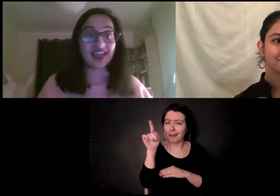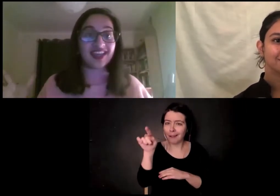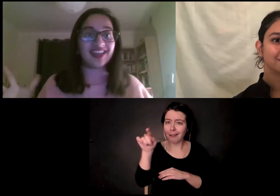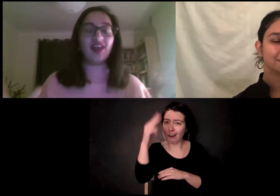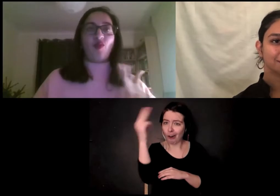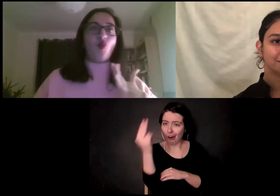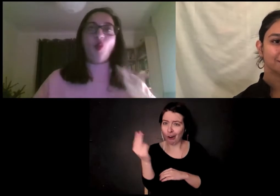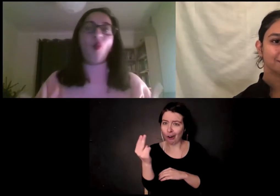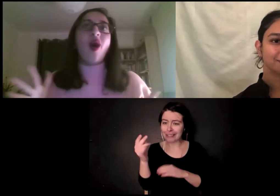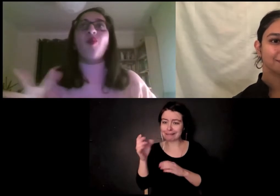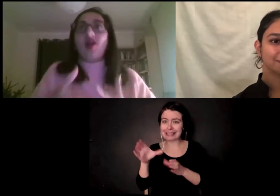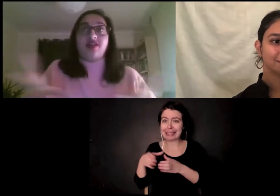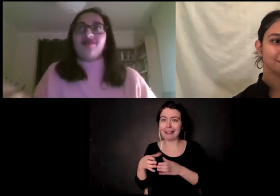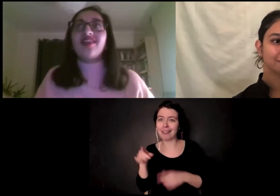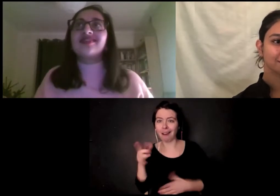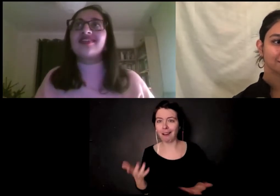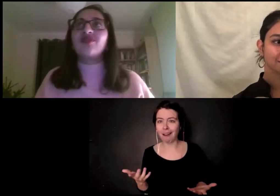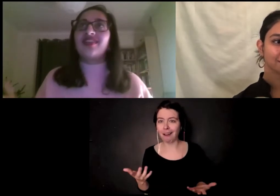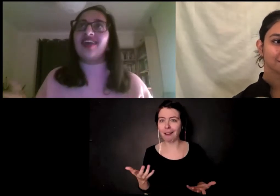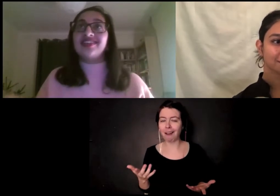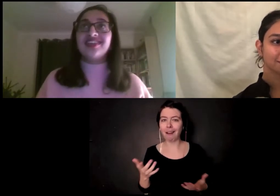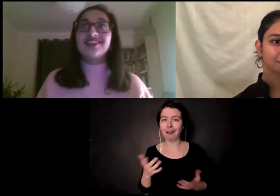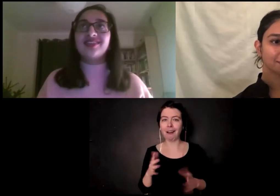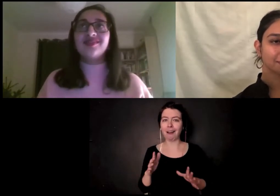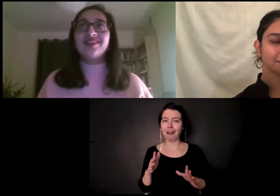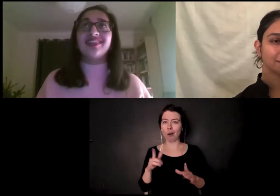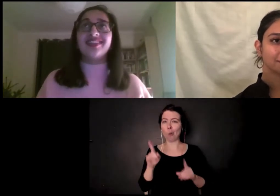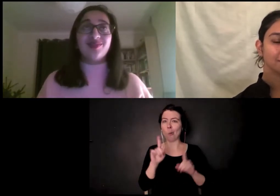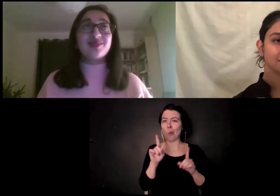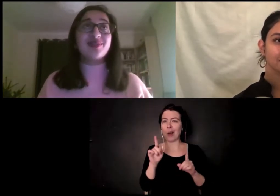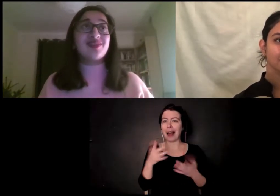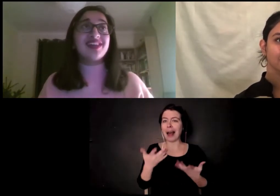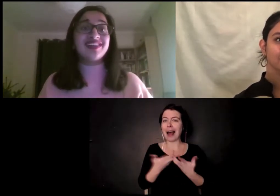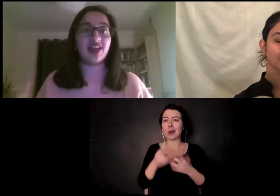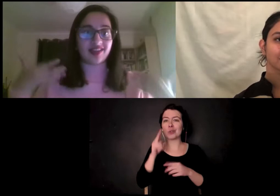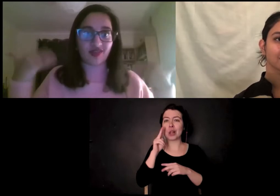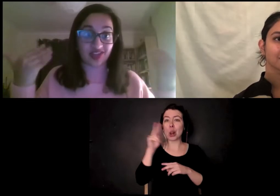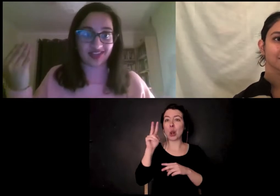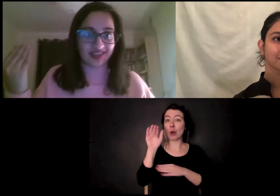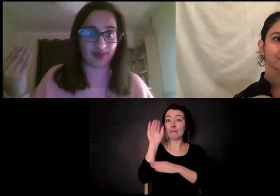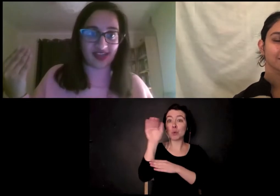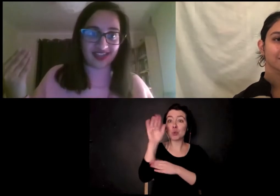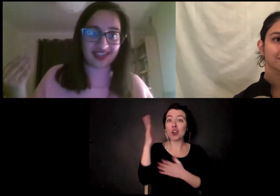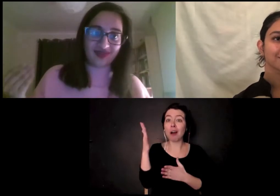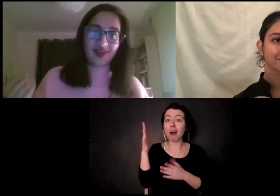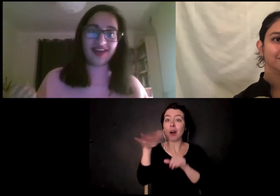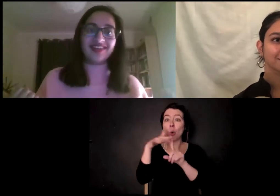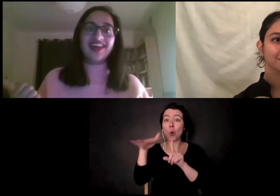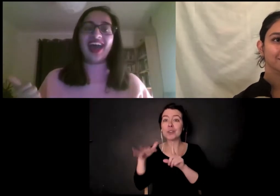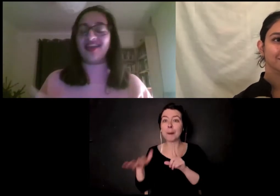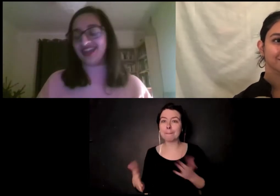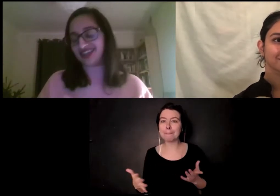this mean? What kind of art sector I'm going to enter into in the autumn period. So I was trying to do the speculative